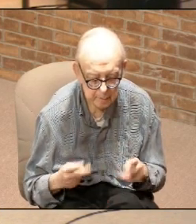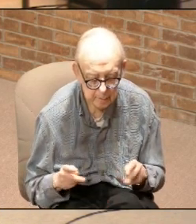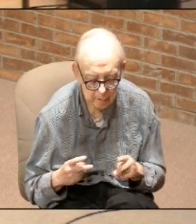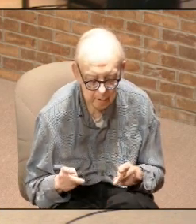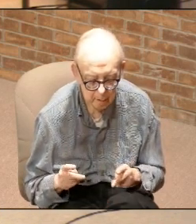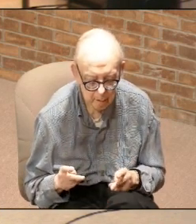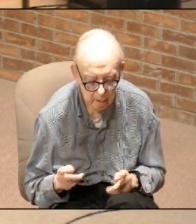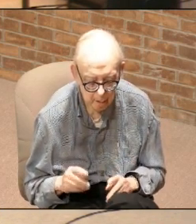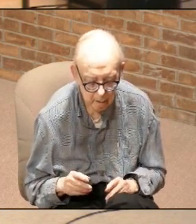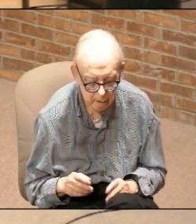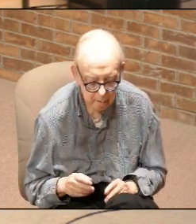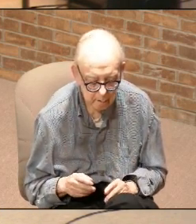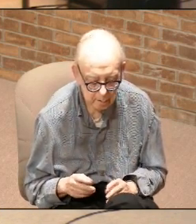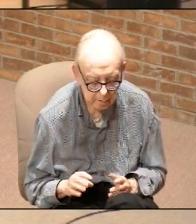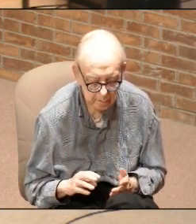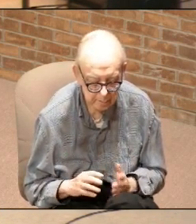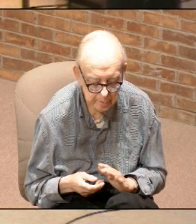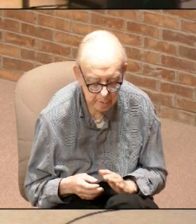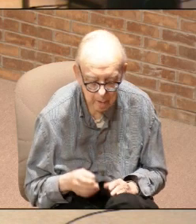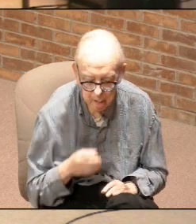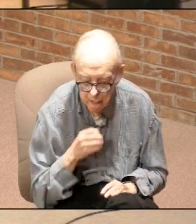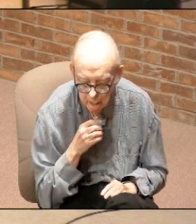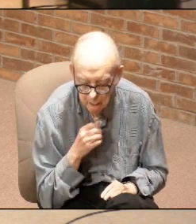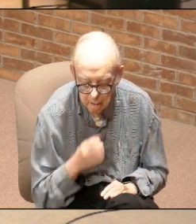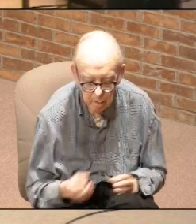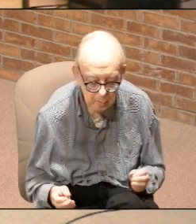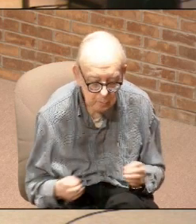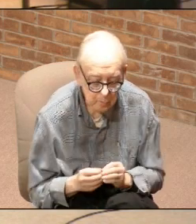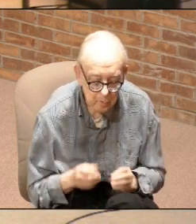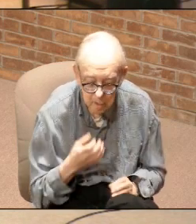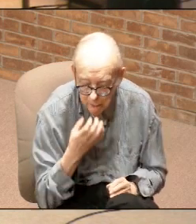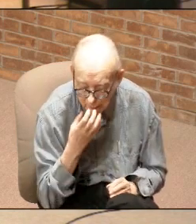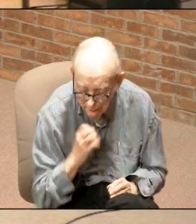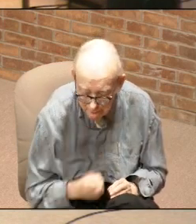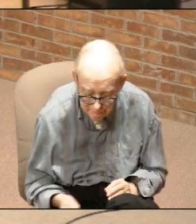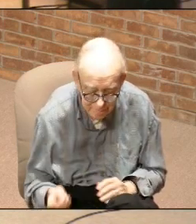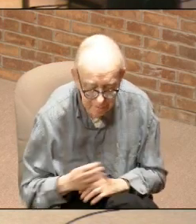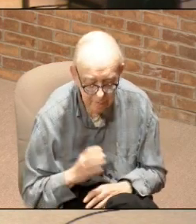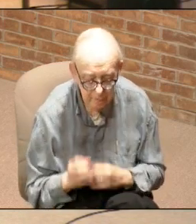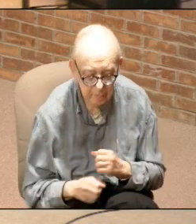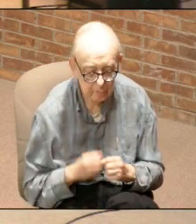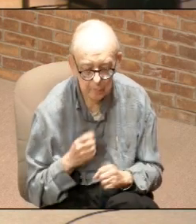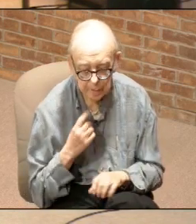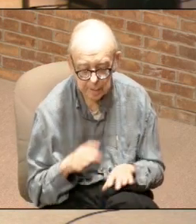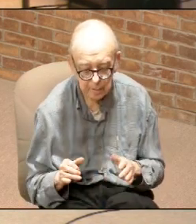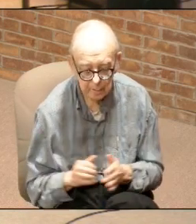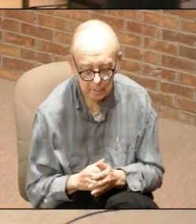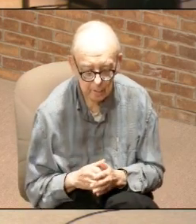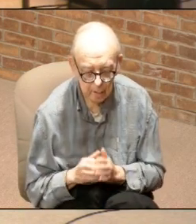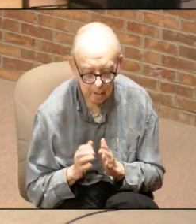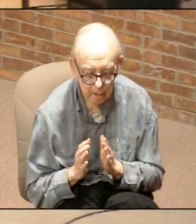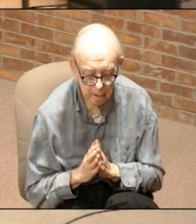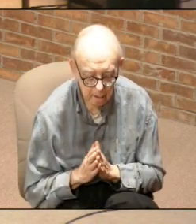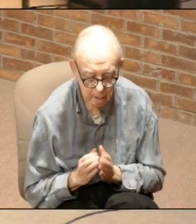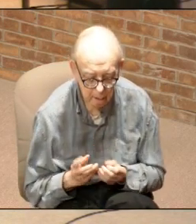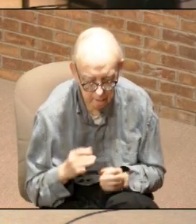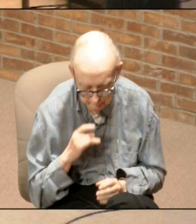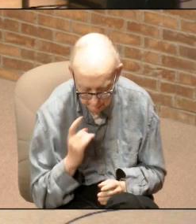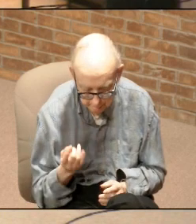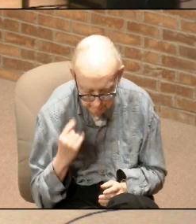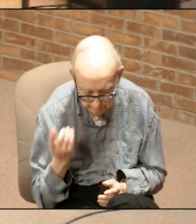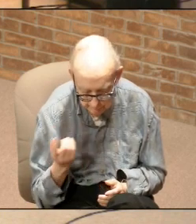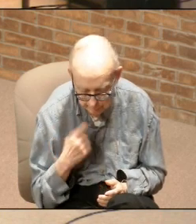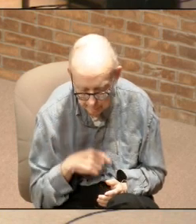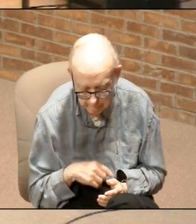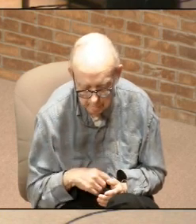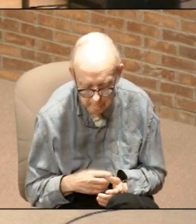it just happened to be the hottest day of the year every time we did this so we did it we asked about how many kids you think we're going